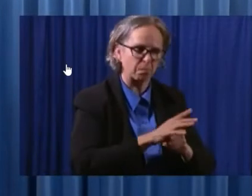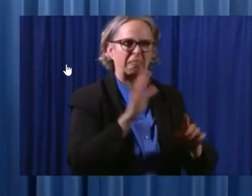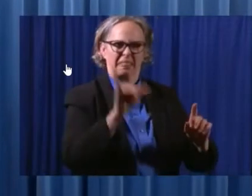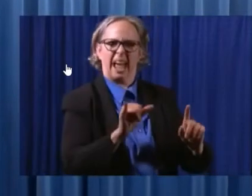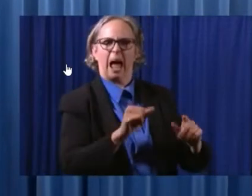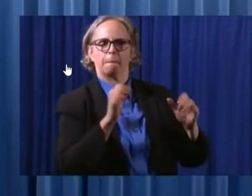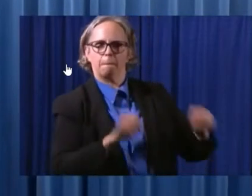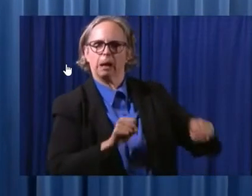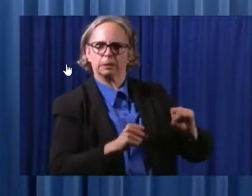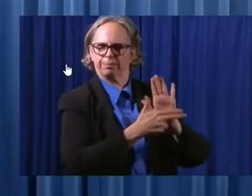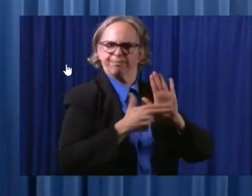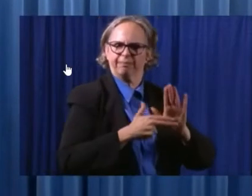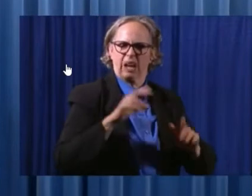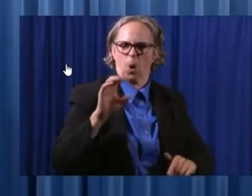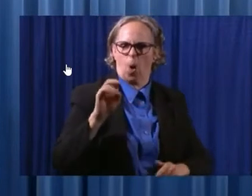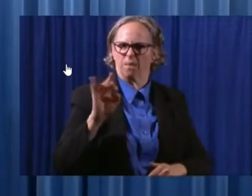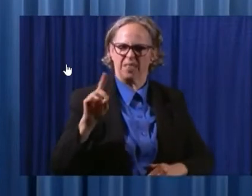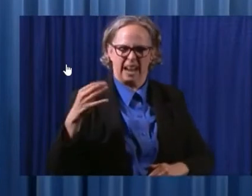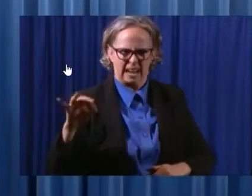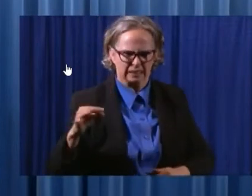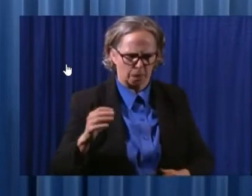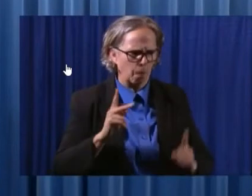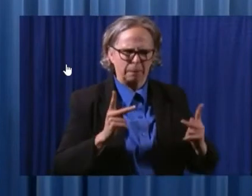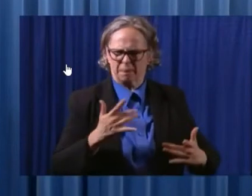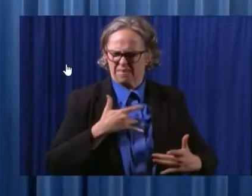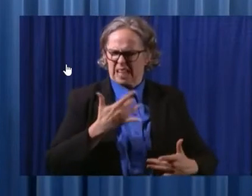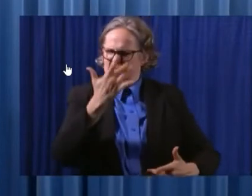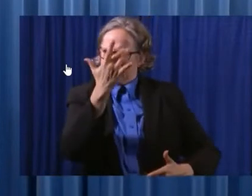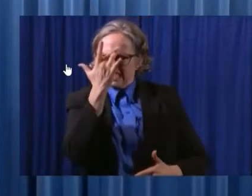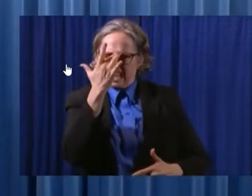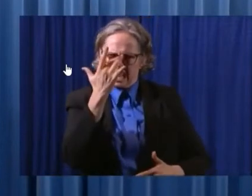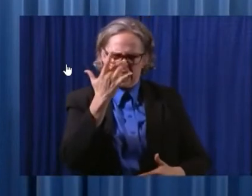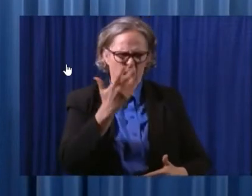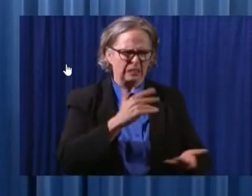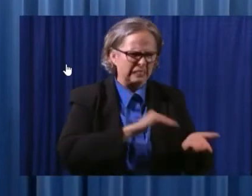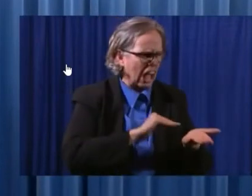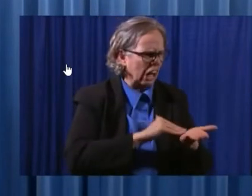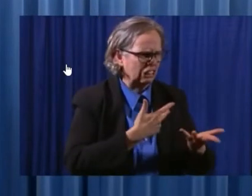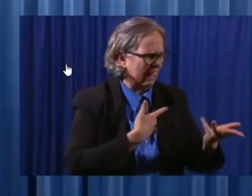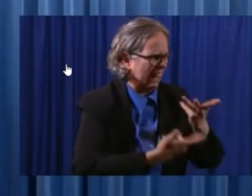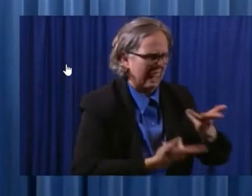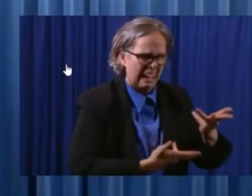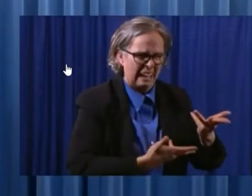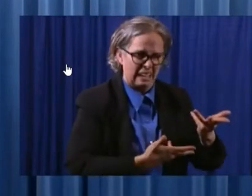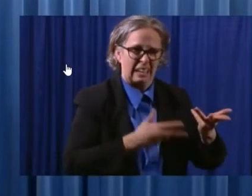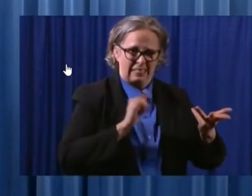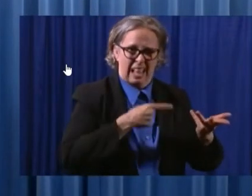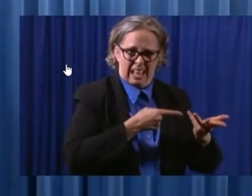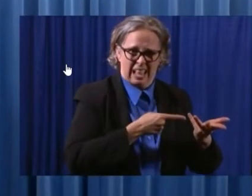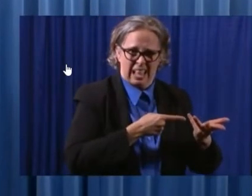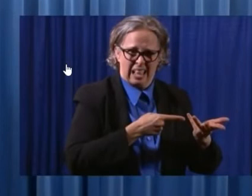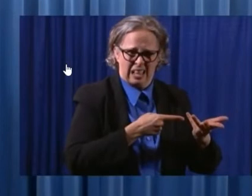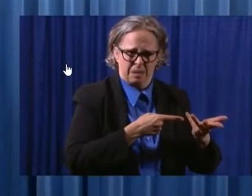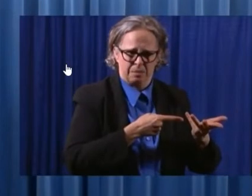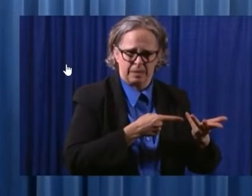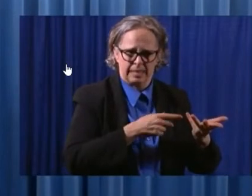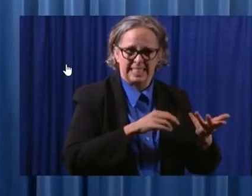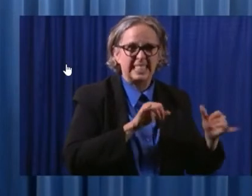doctor's office. Very interesting and very important. And as with emergency room visits, this can be an early warning indicator for